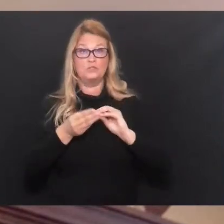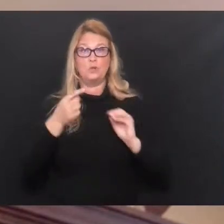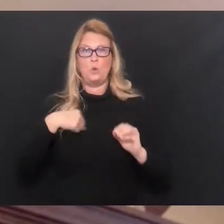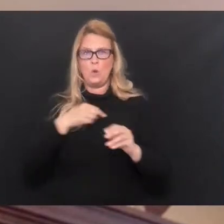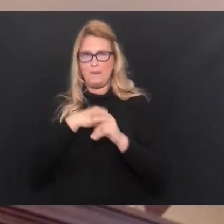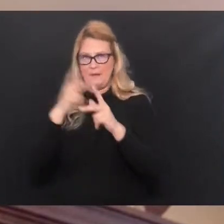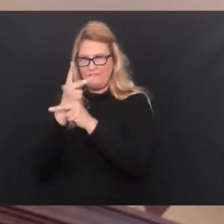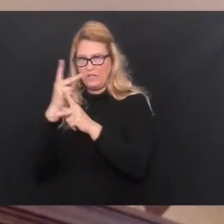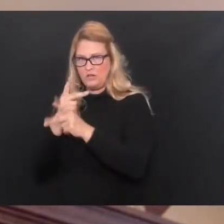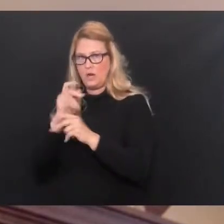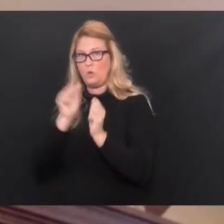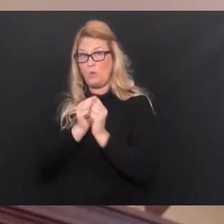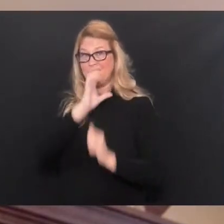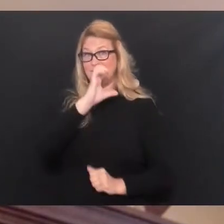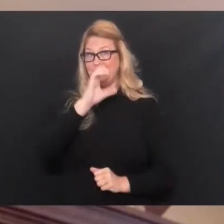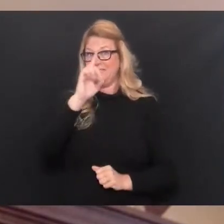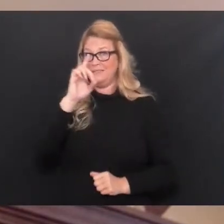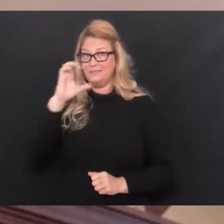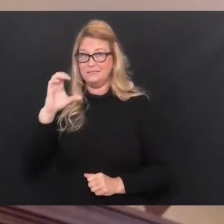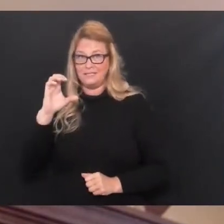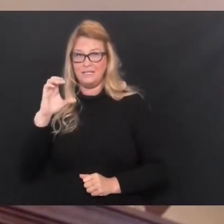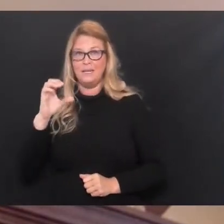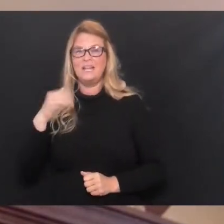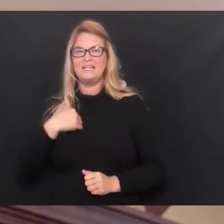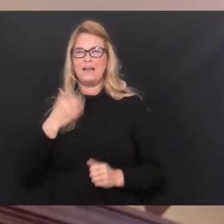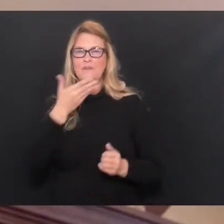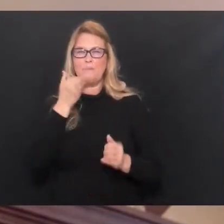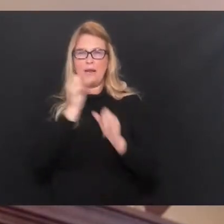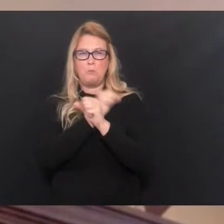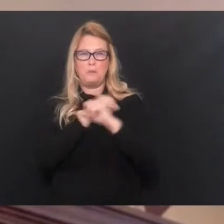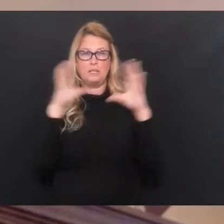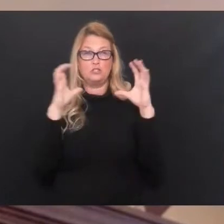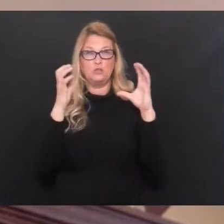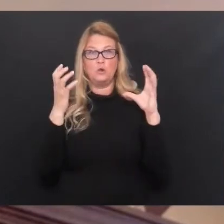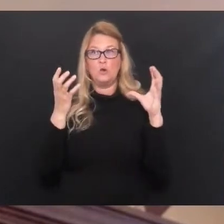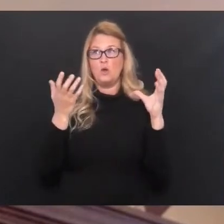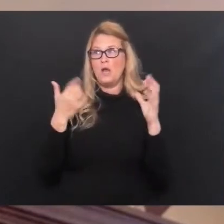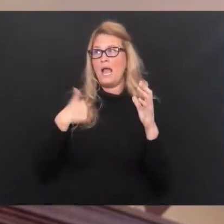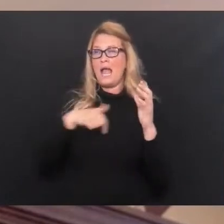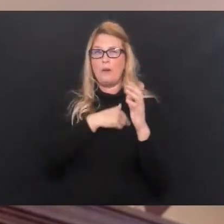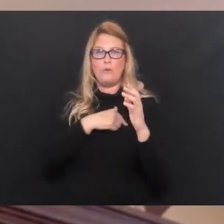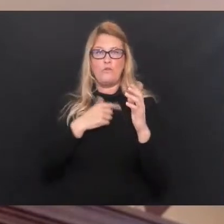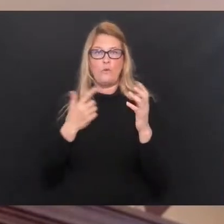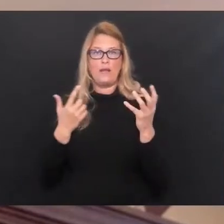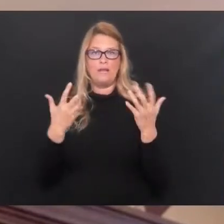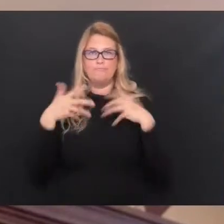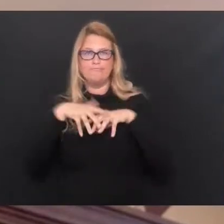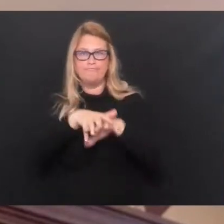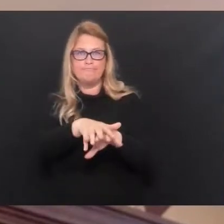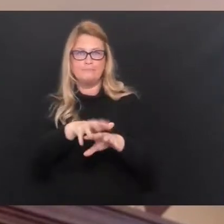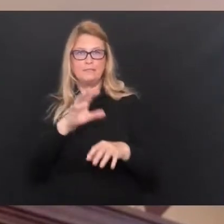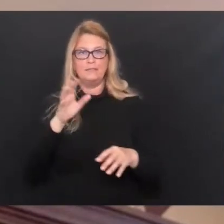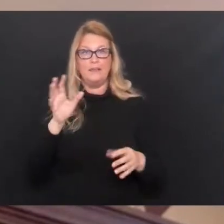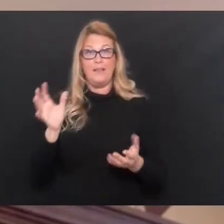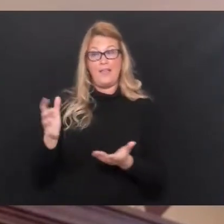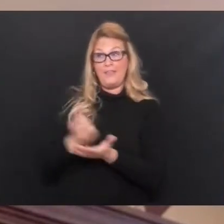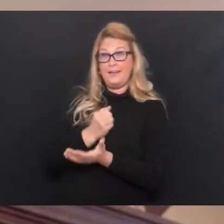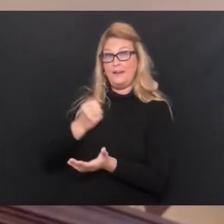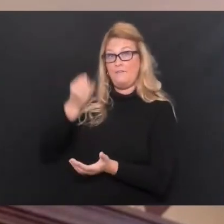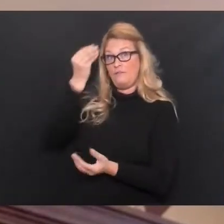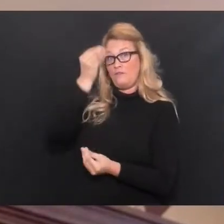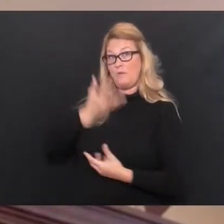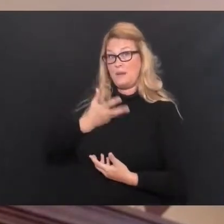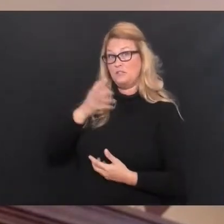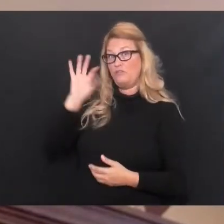with CDC to get a better picture where we blend together the data that we have with